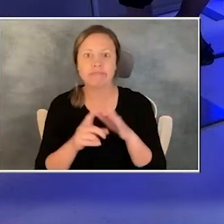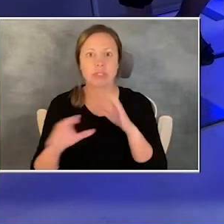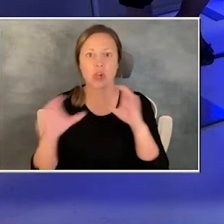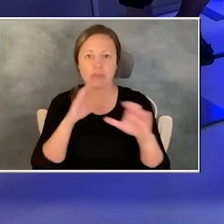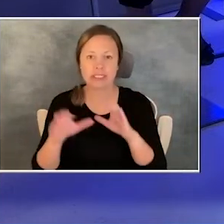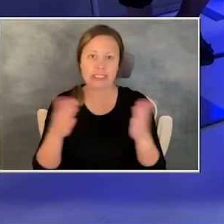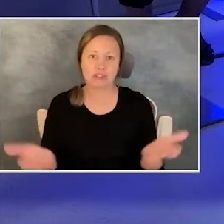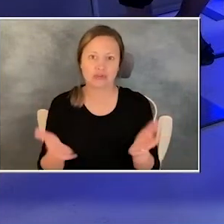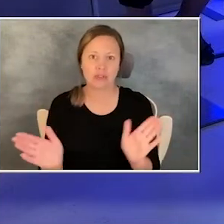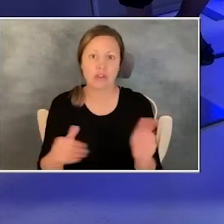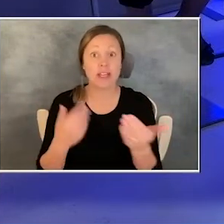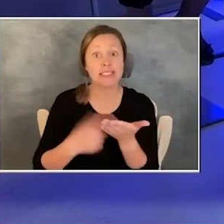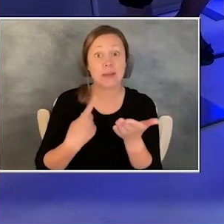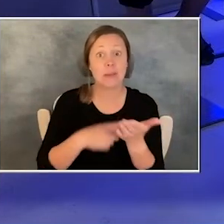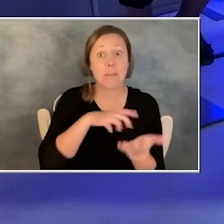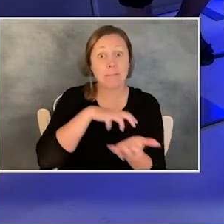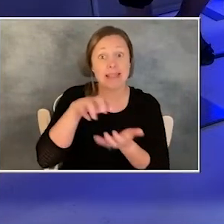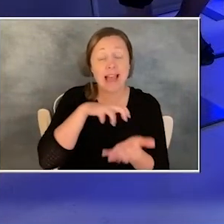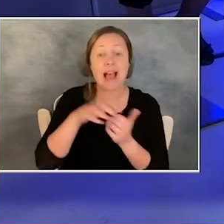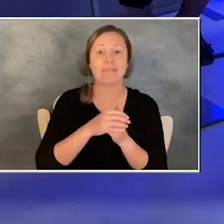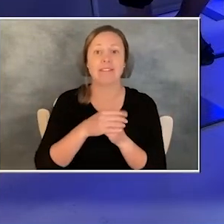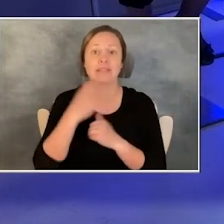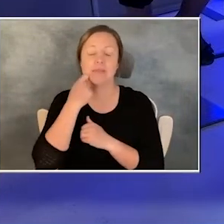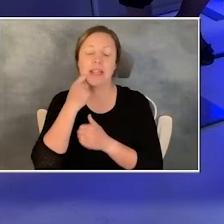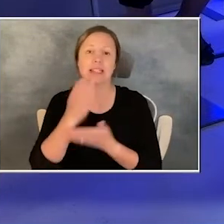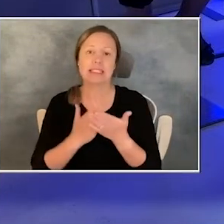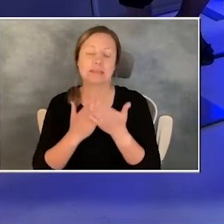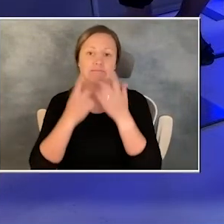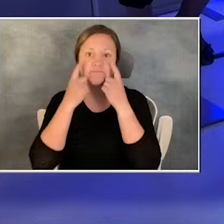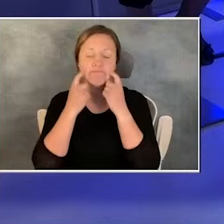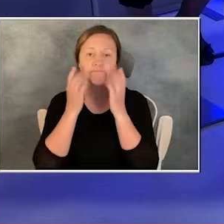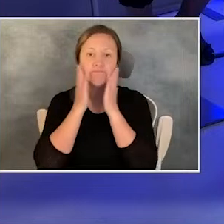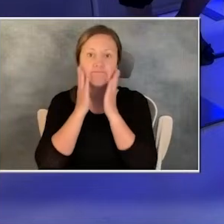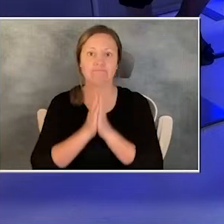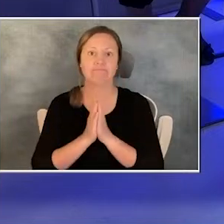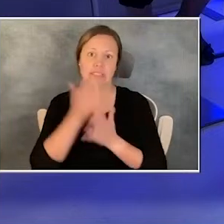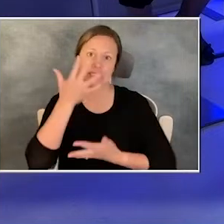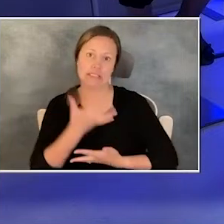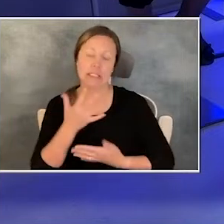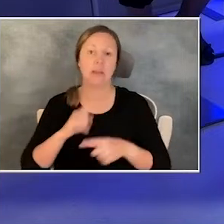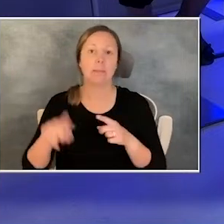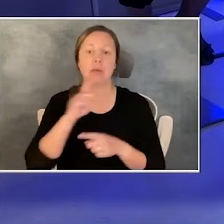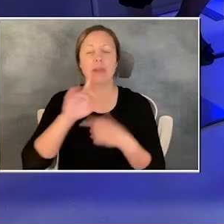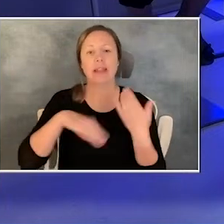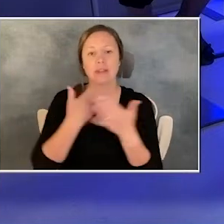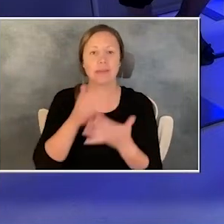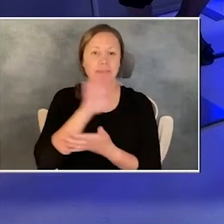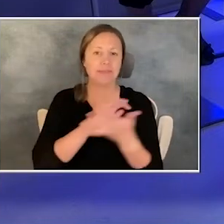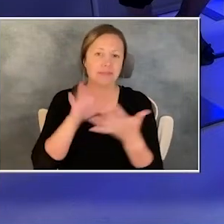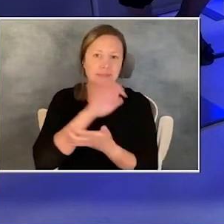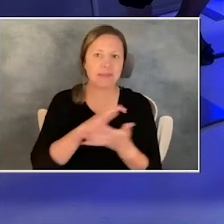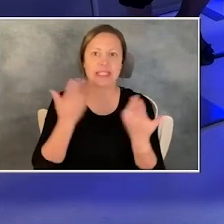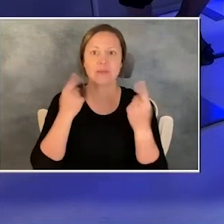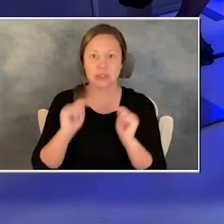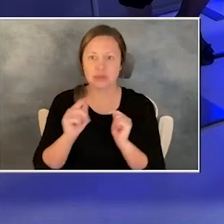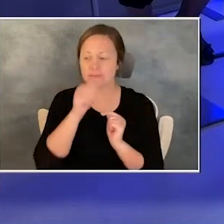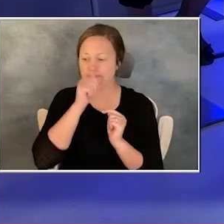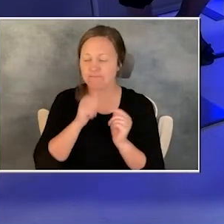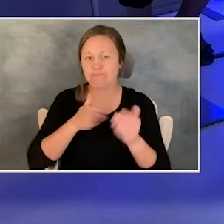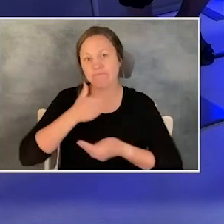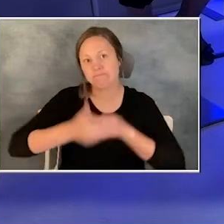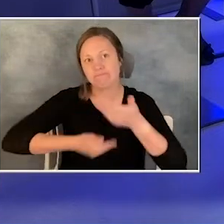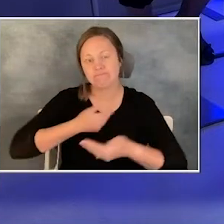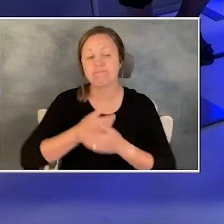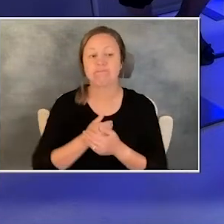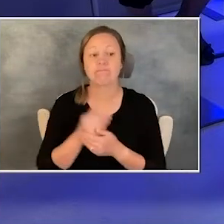laugh. Lately, there have been some tears. But we mix it all together and we muddle through. Her and her mom